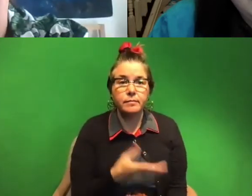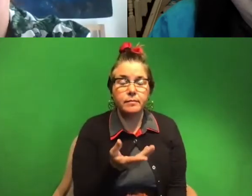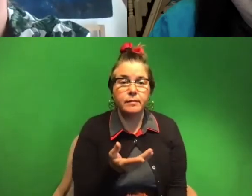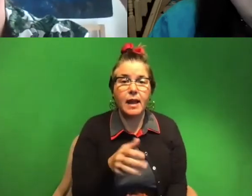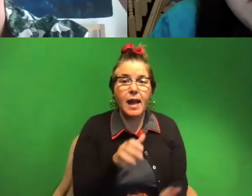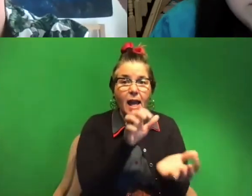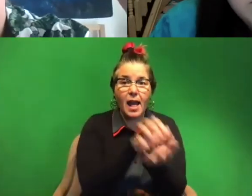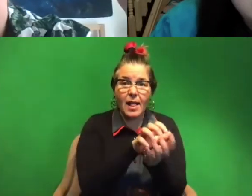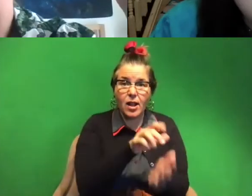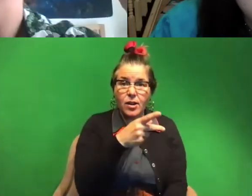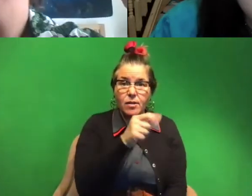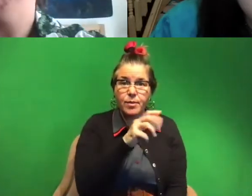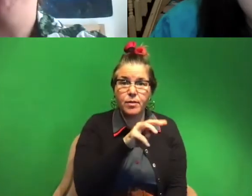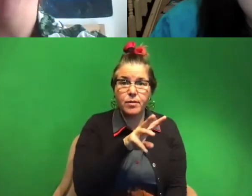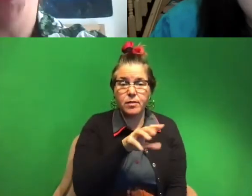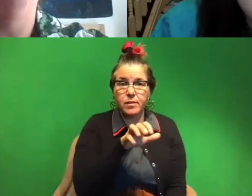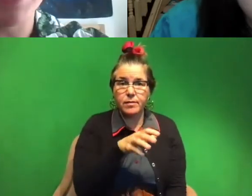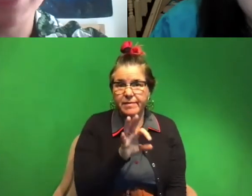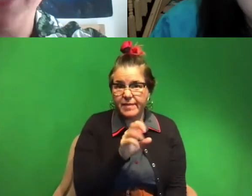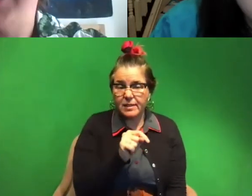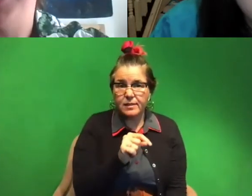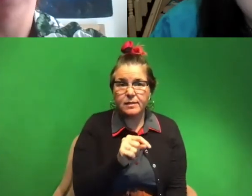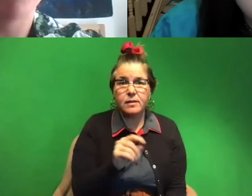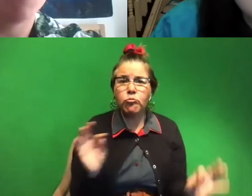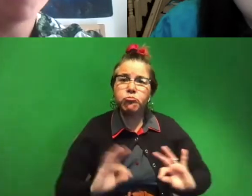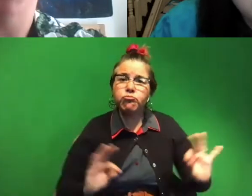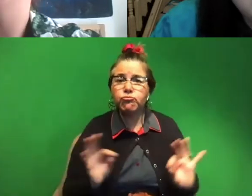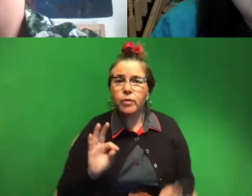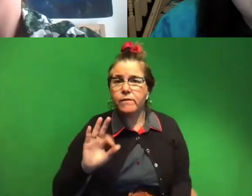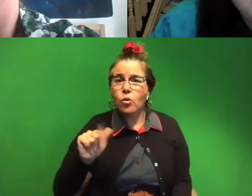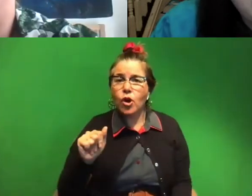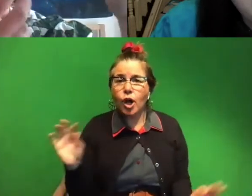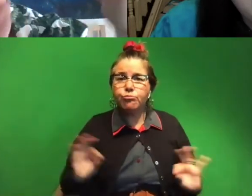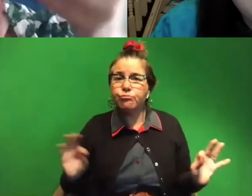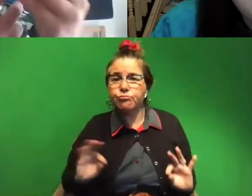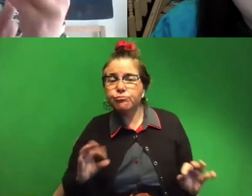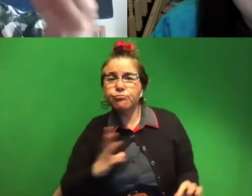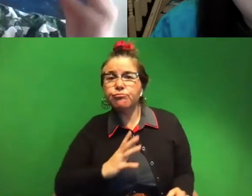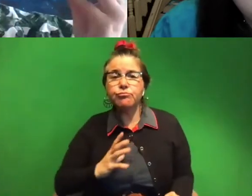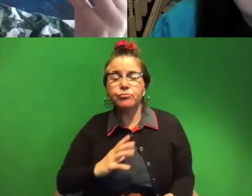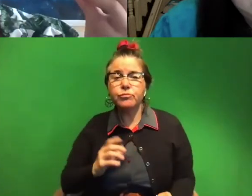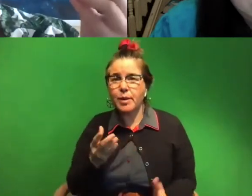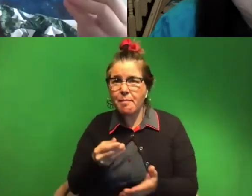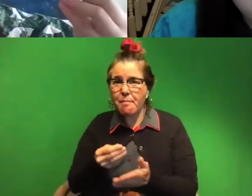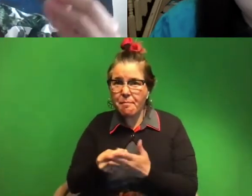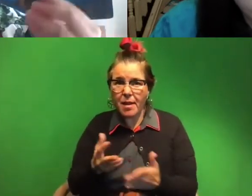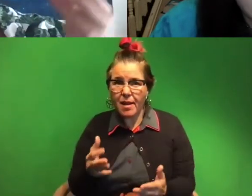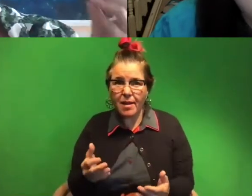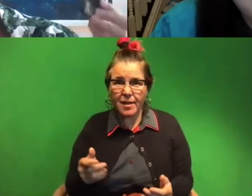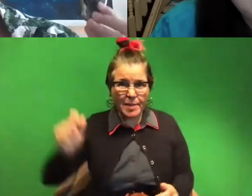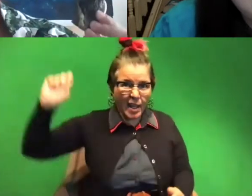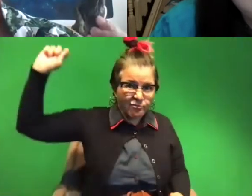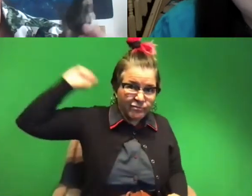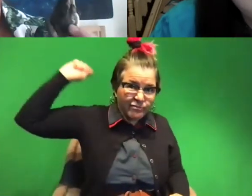alligator paws are no big deal here in Florida. You can get them on a back scratcher. That's